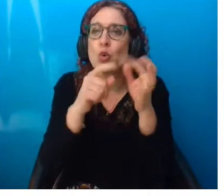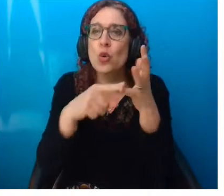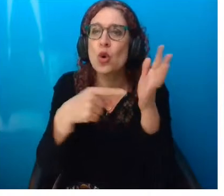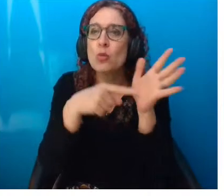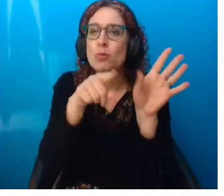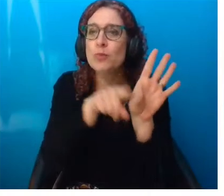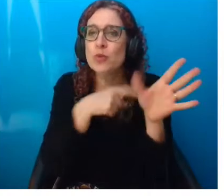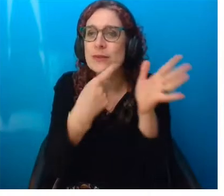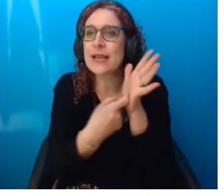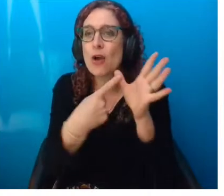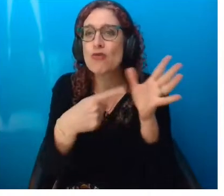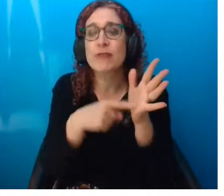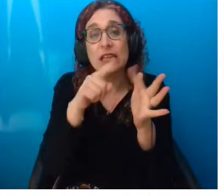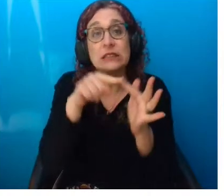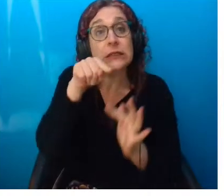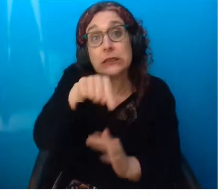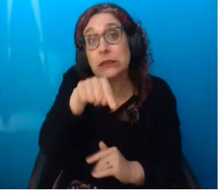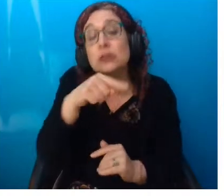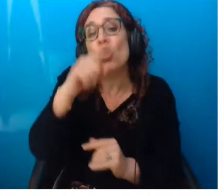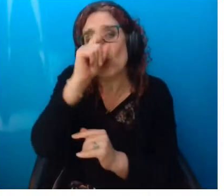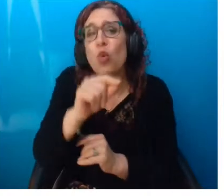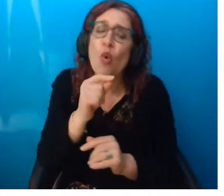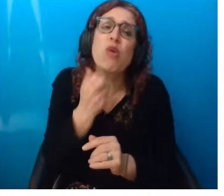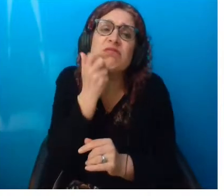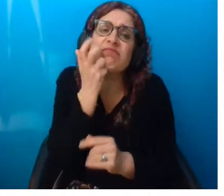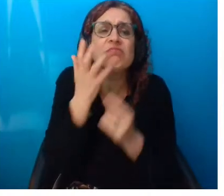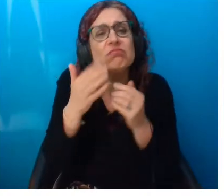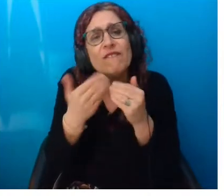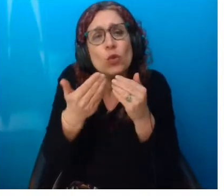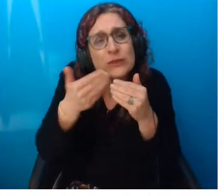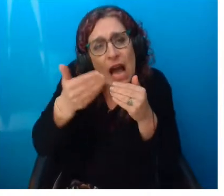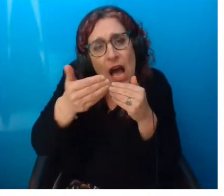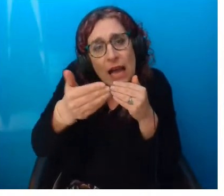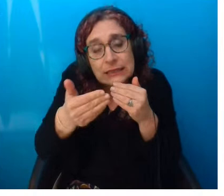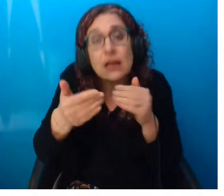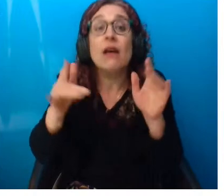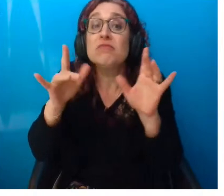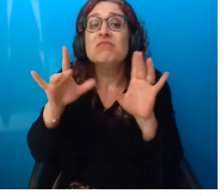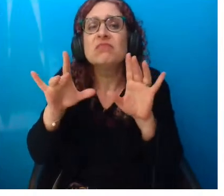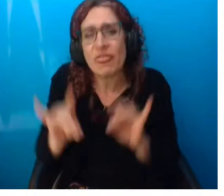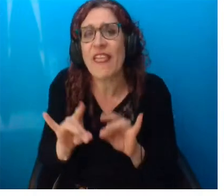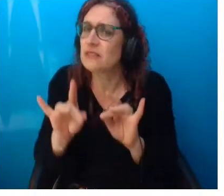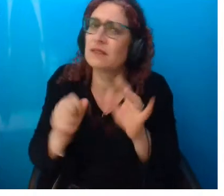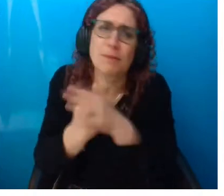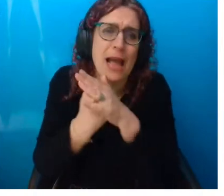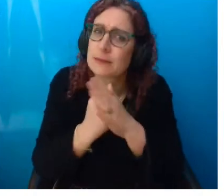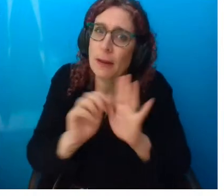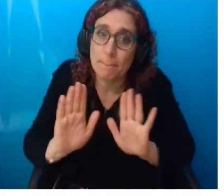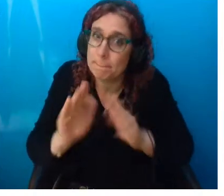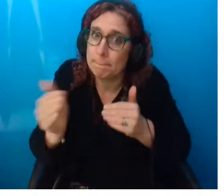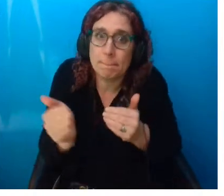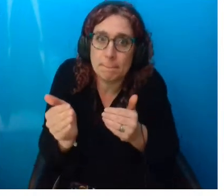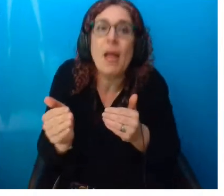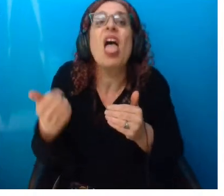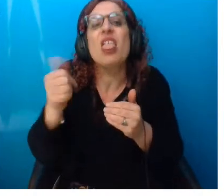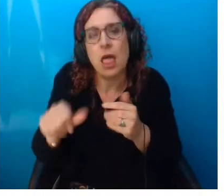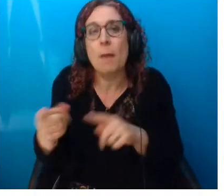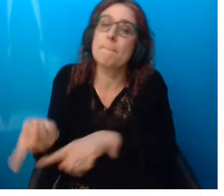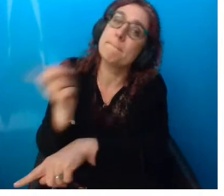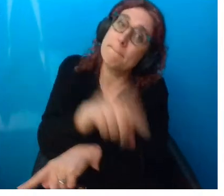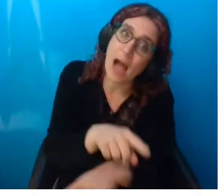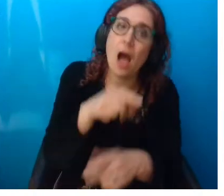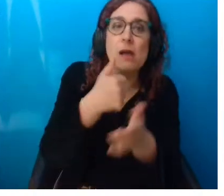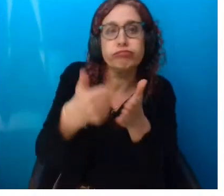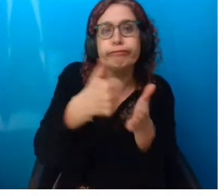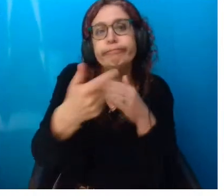days as a maximum, and then back to the hydrocortisone. However, if 2 or 3 times